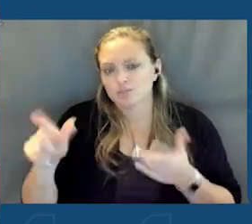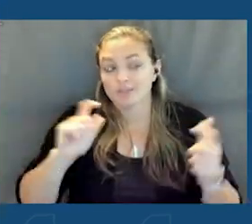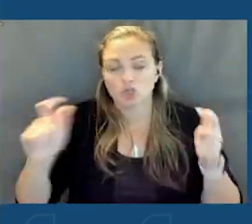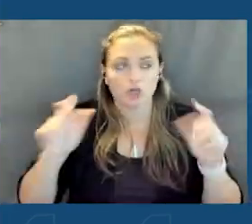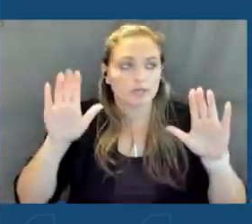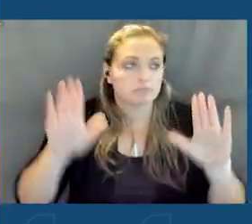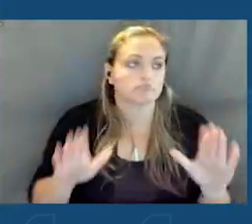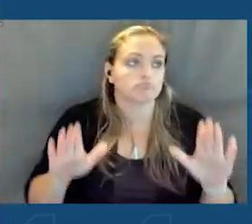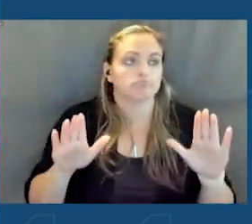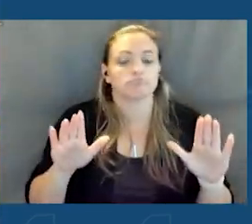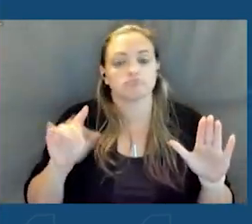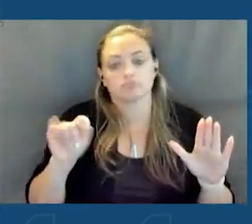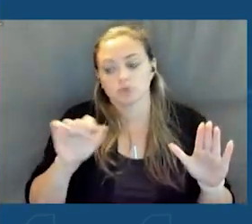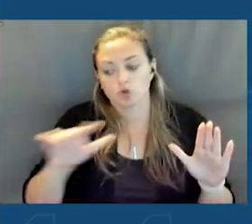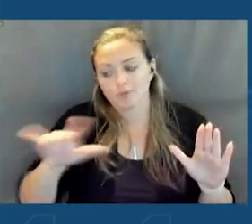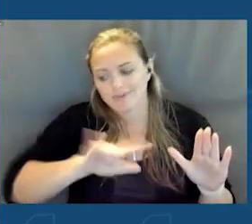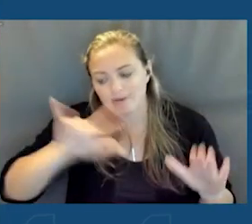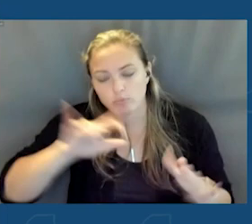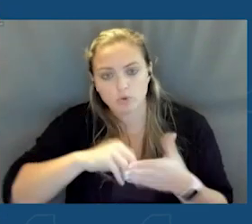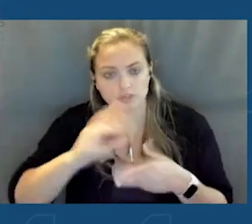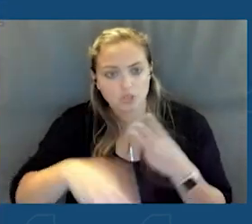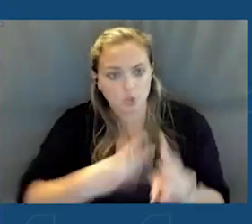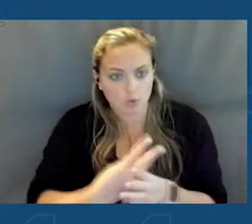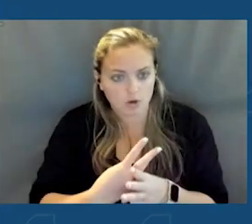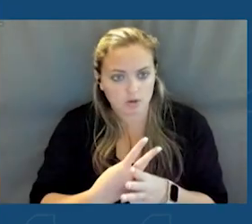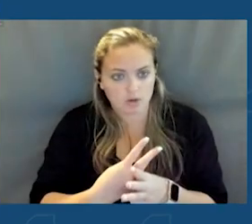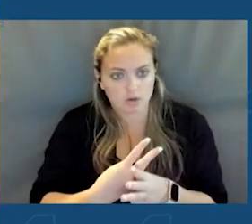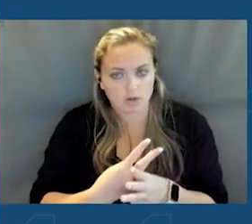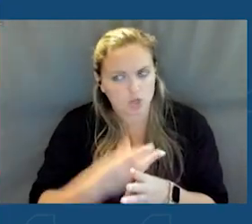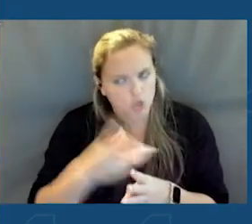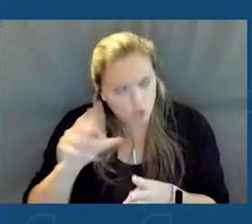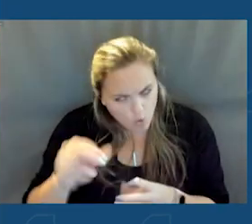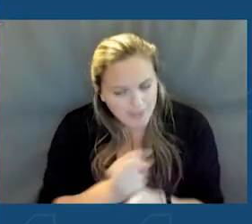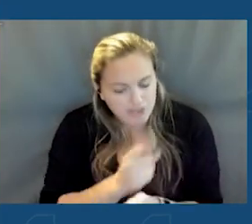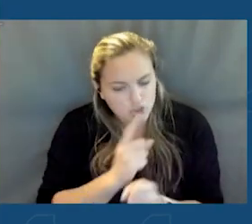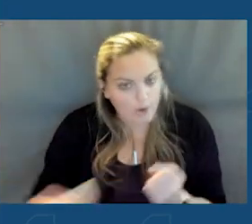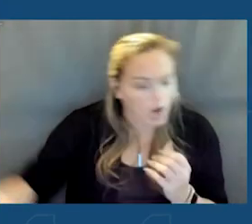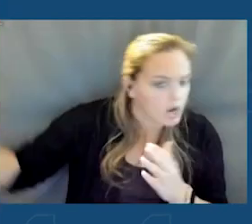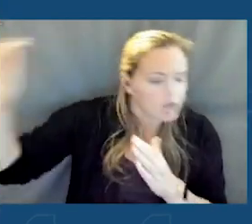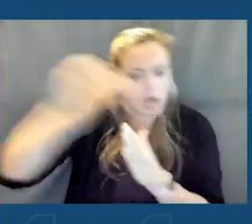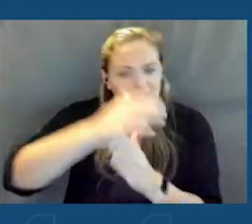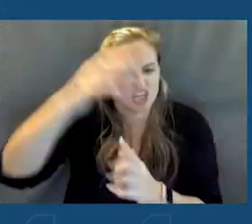world. I said, well, among, let's make sure we are the greatest. And